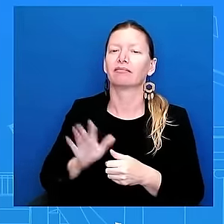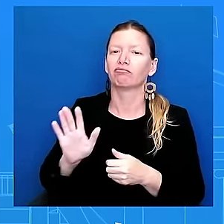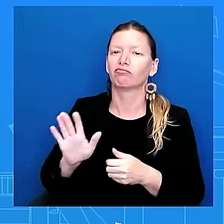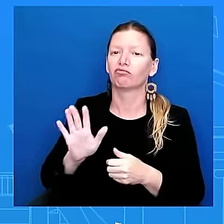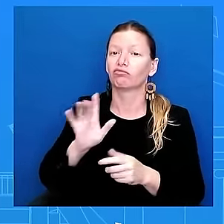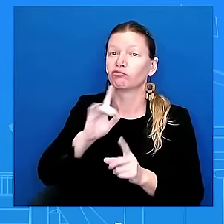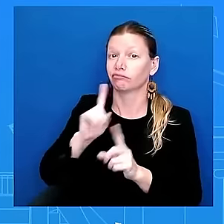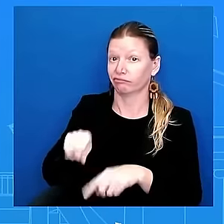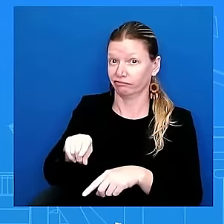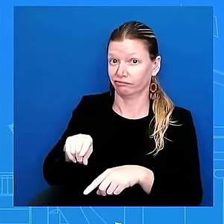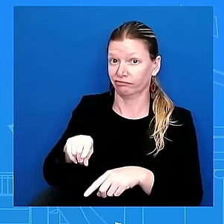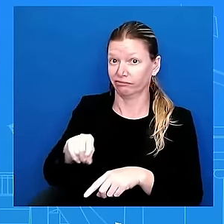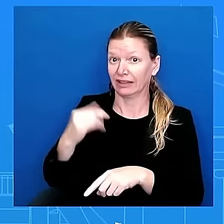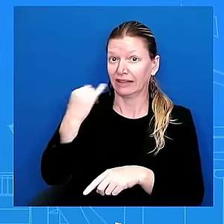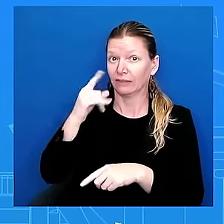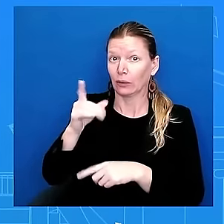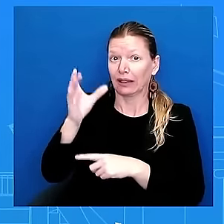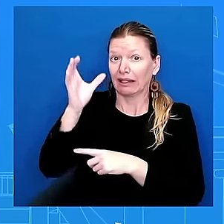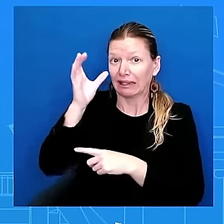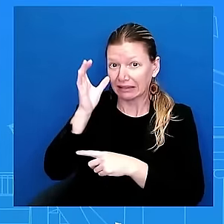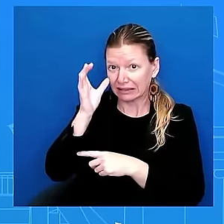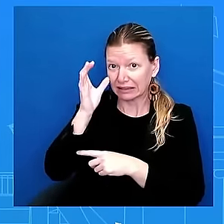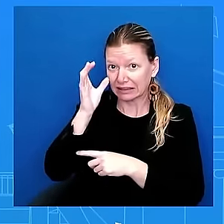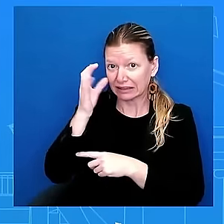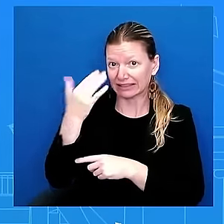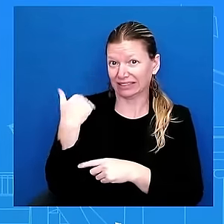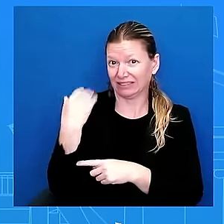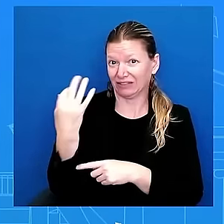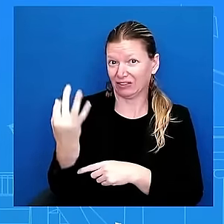Friday, 30 minutes with, I think it was